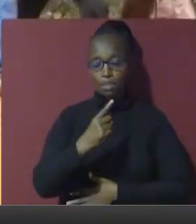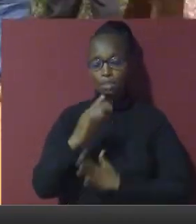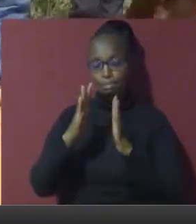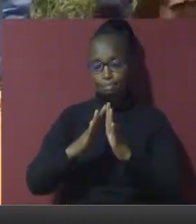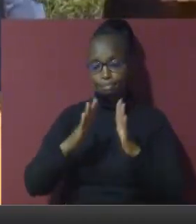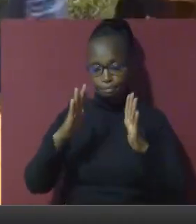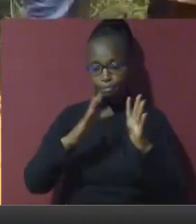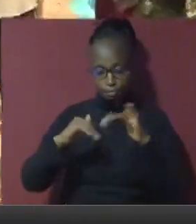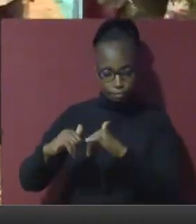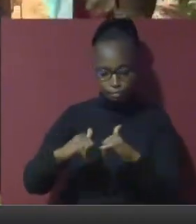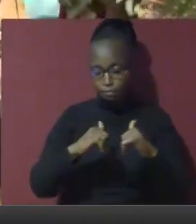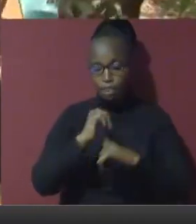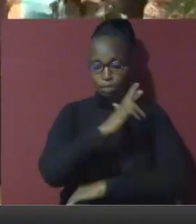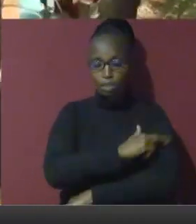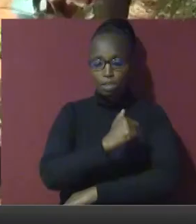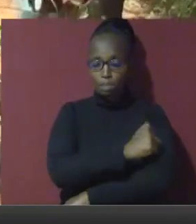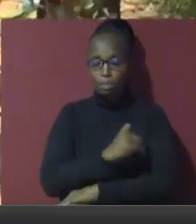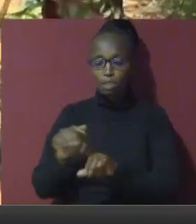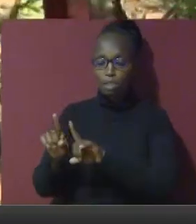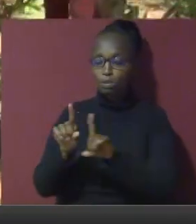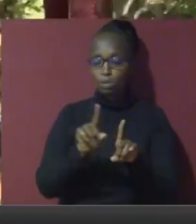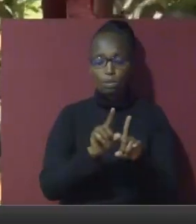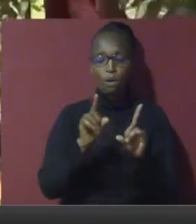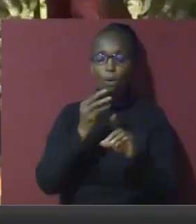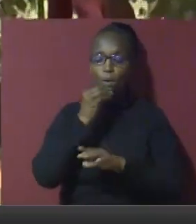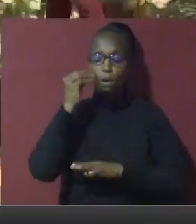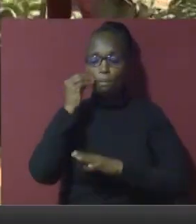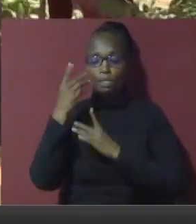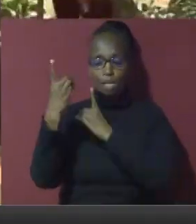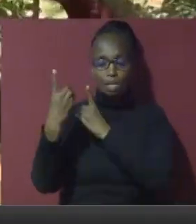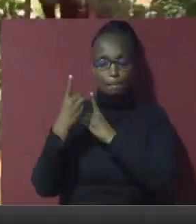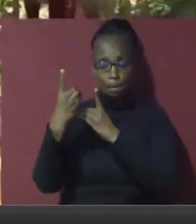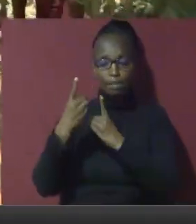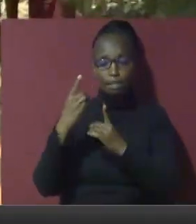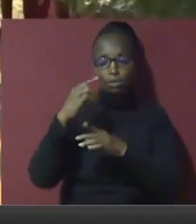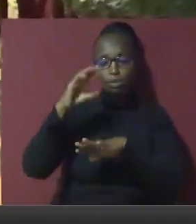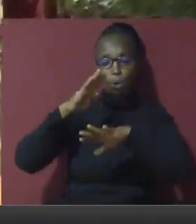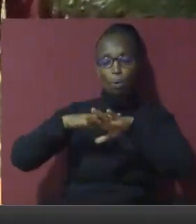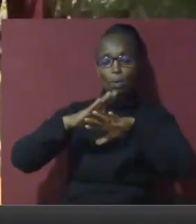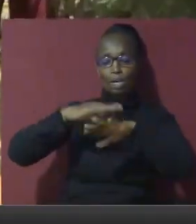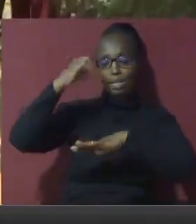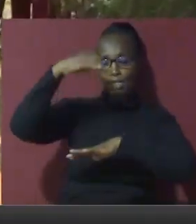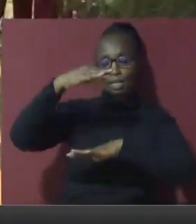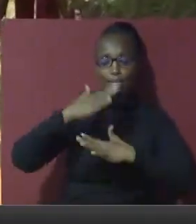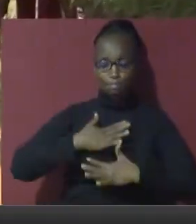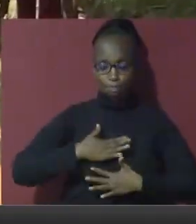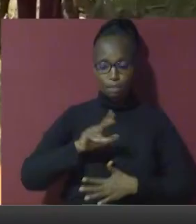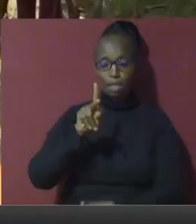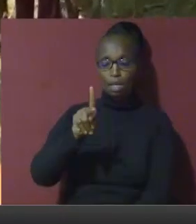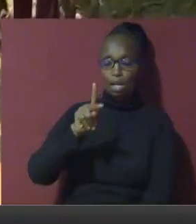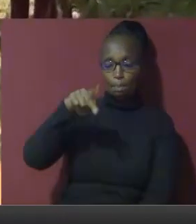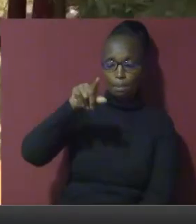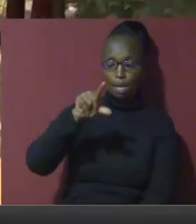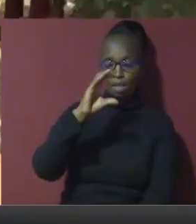changamoto kubwa kwa hospitali, shule na pia boma zinazotegemea umeme huo kwa matumizi mbalimbali, huku wakiomba kampuni ya